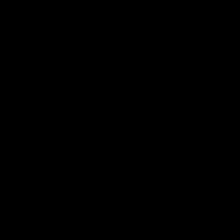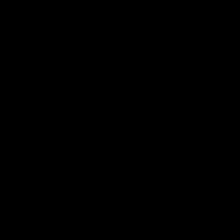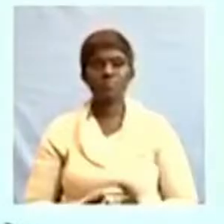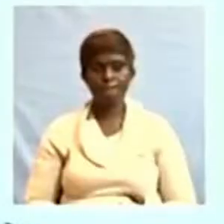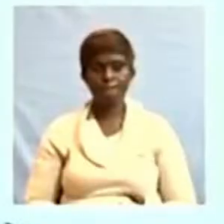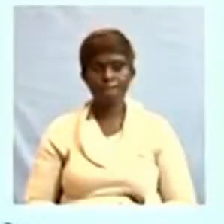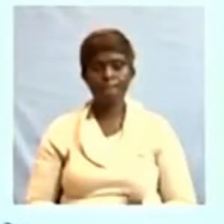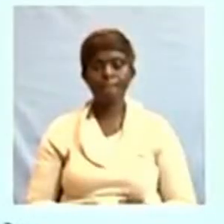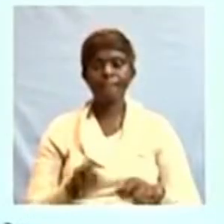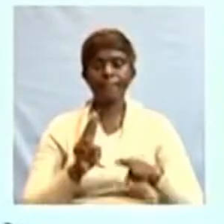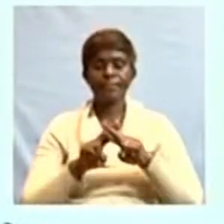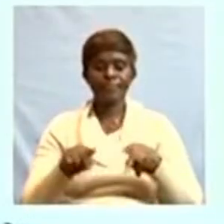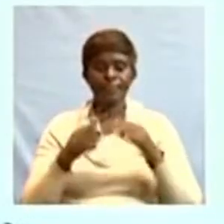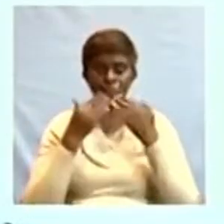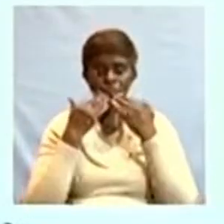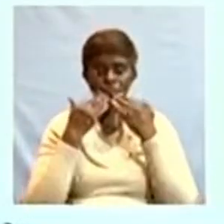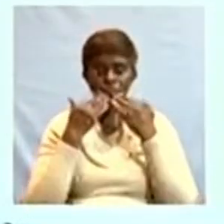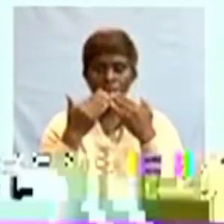you, Chair.